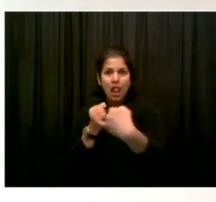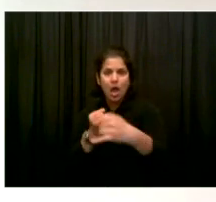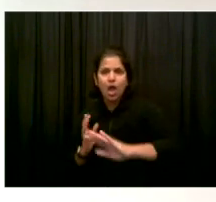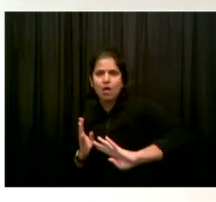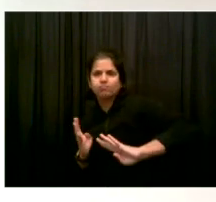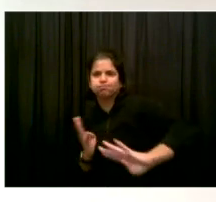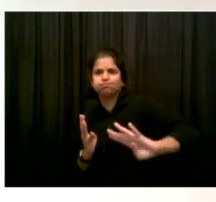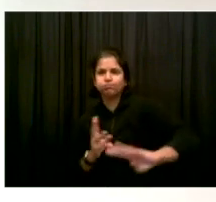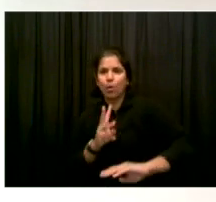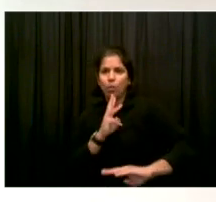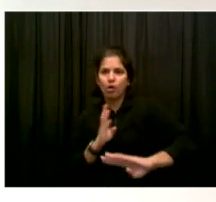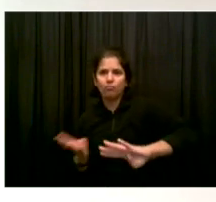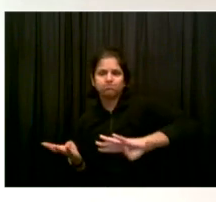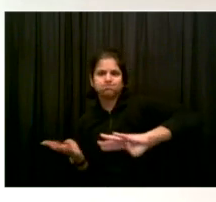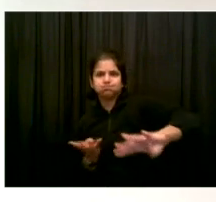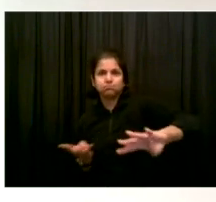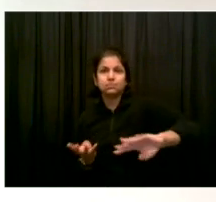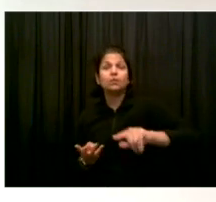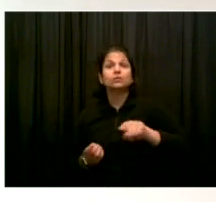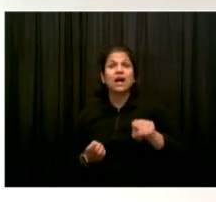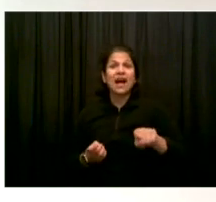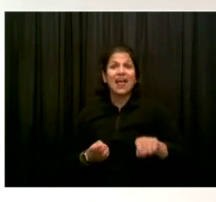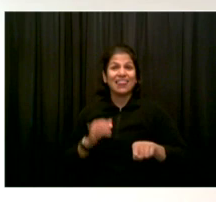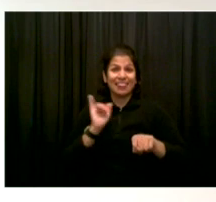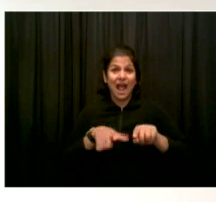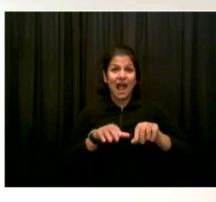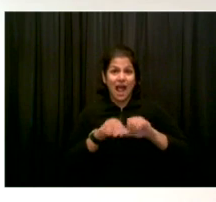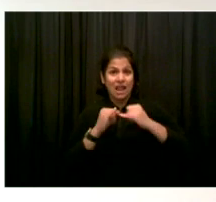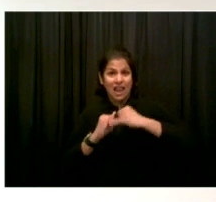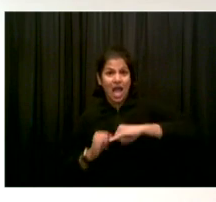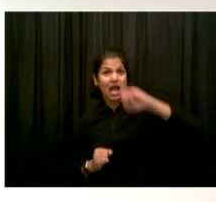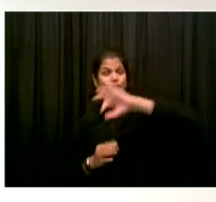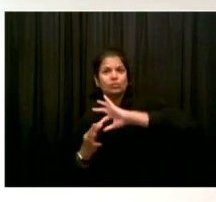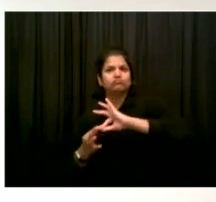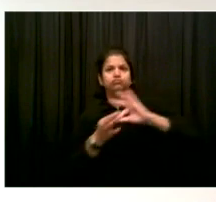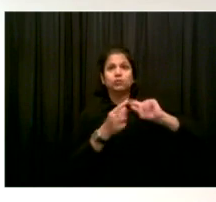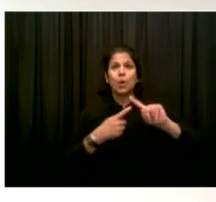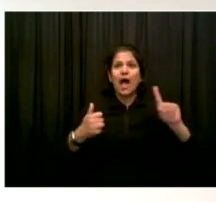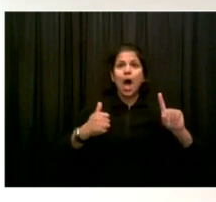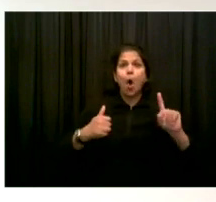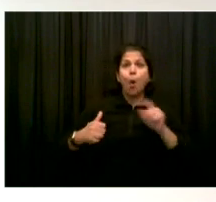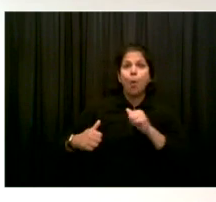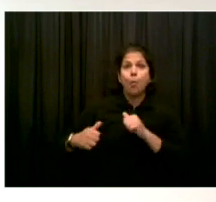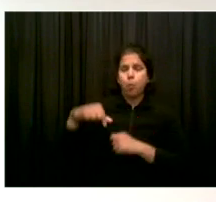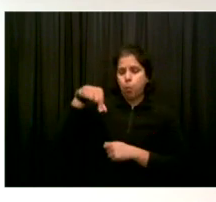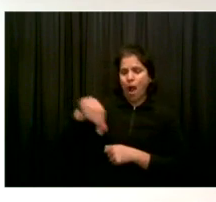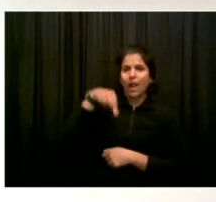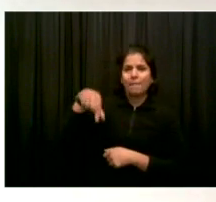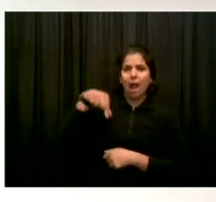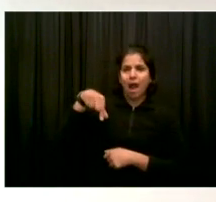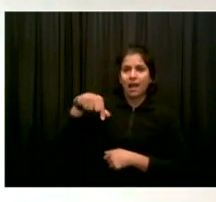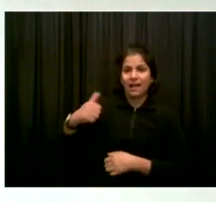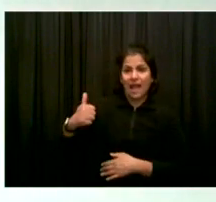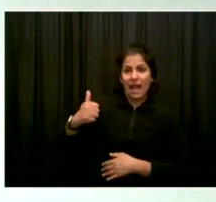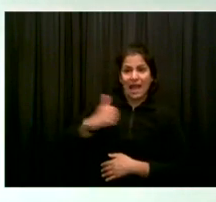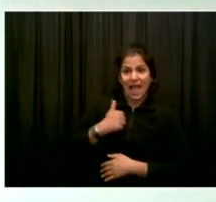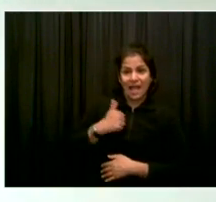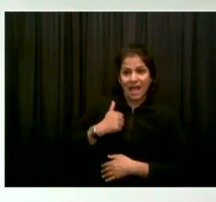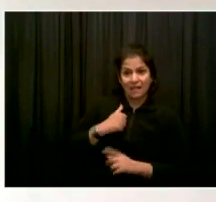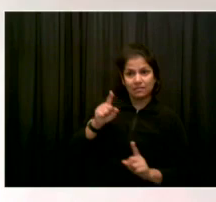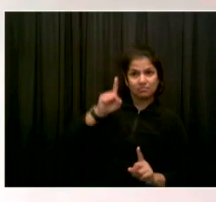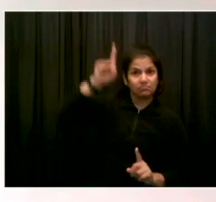clean and renewable hydropower and wind power right into the 5 boroughs to help us get our electricity from clean and green renewable sources.